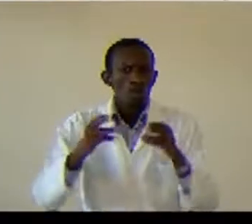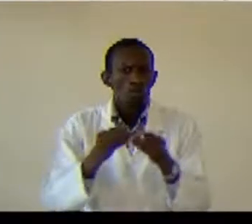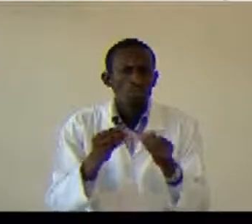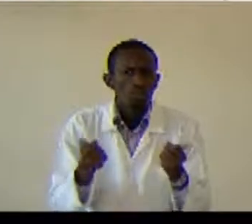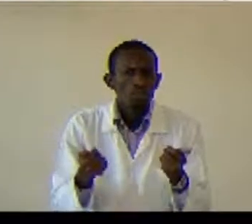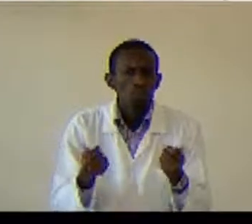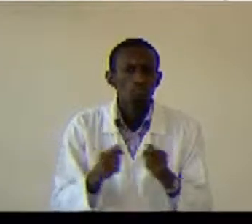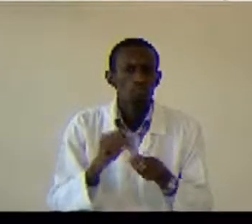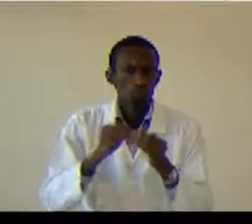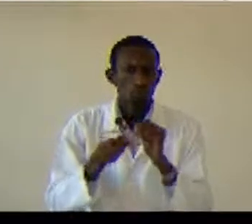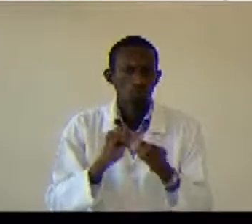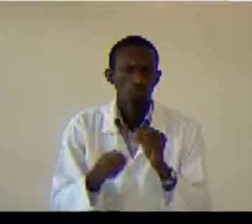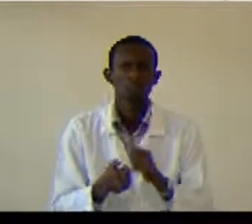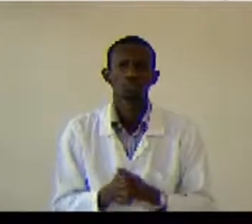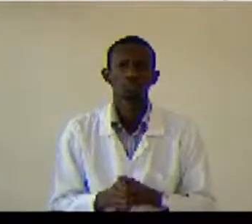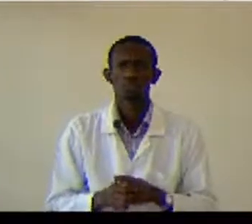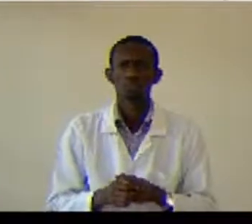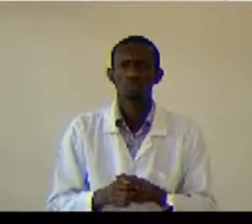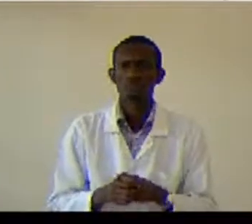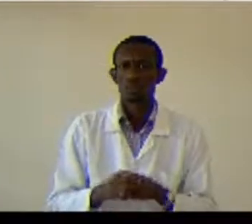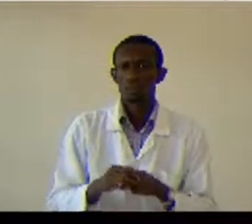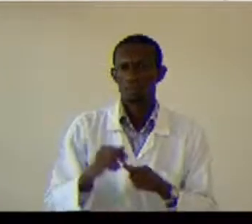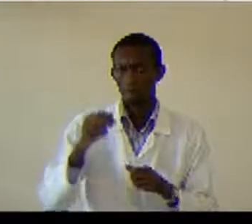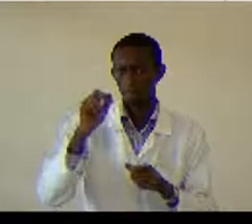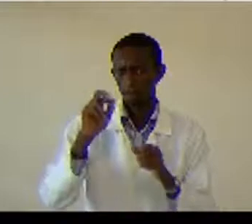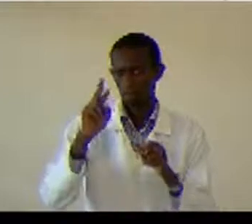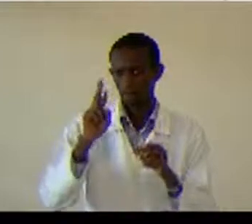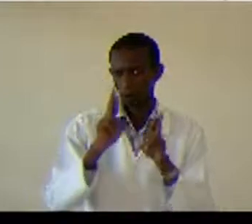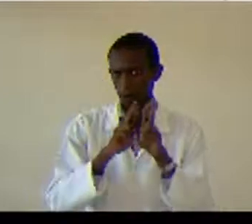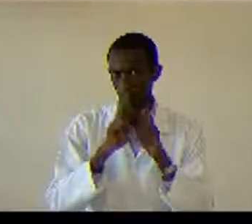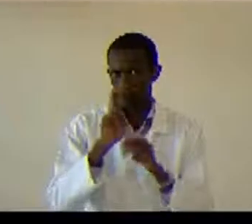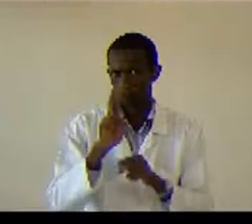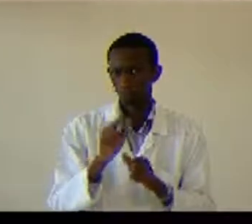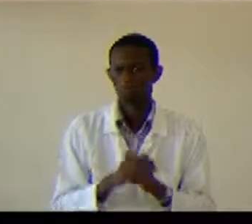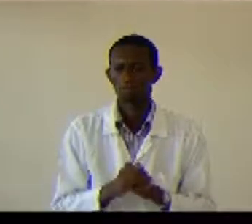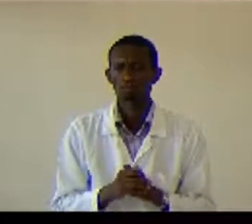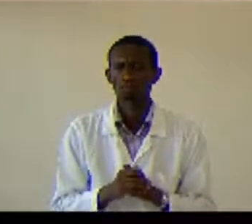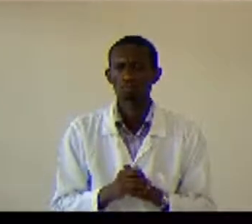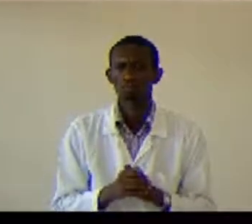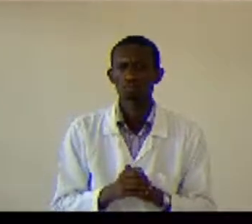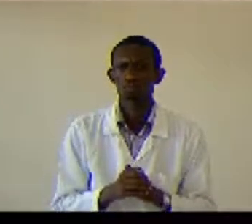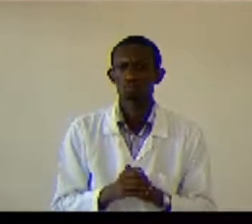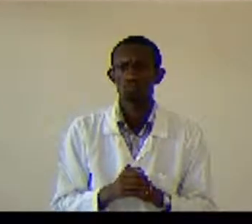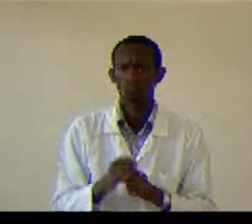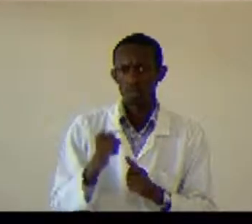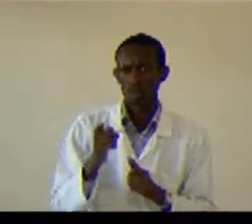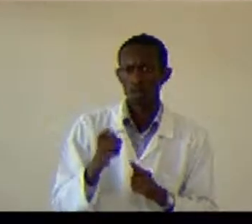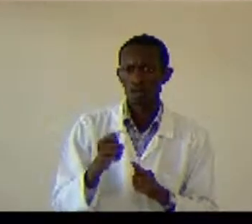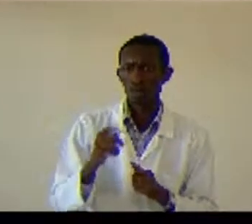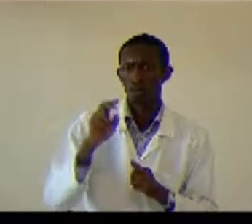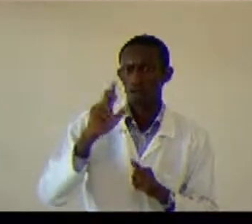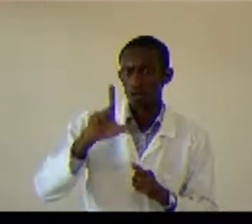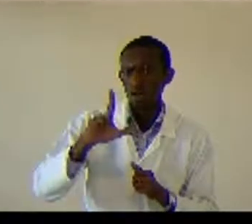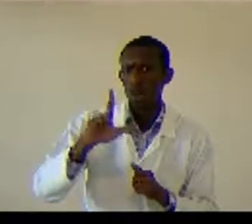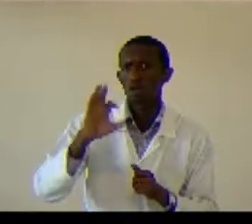substance. So they want us to get L. And because it is melting point, that means it is LF,